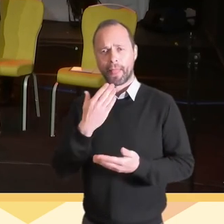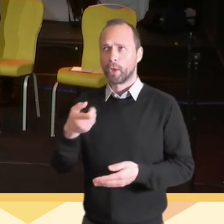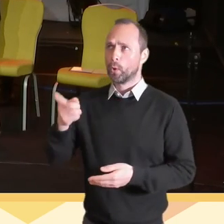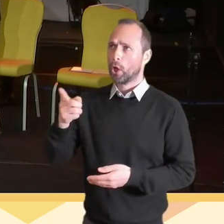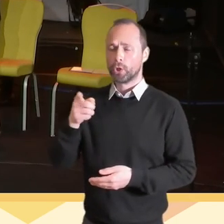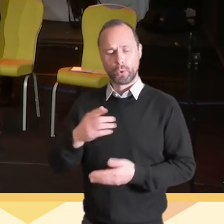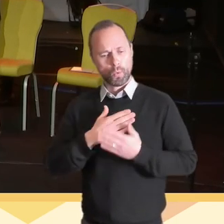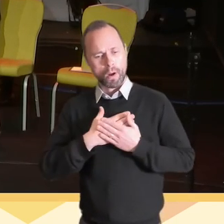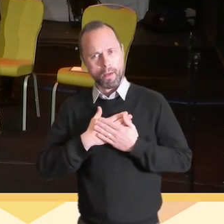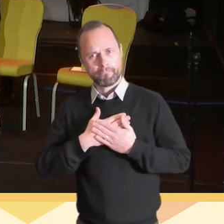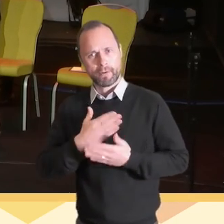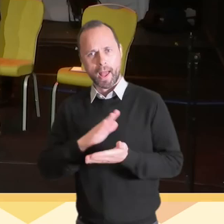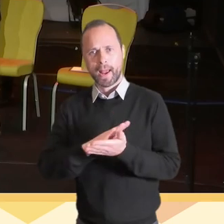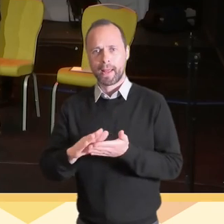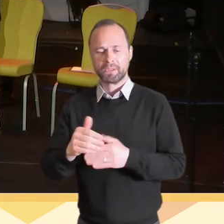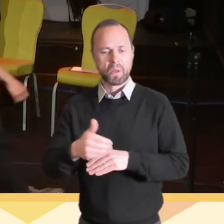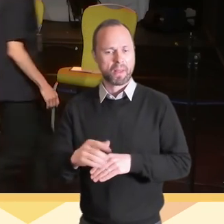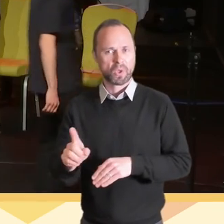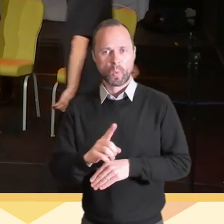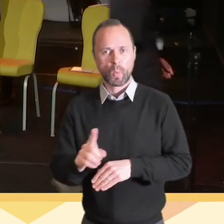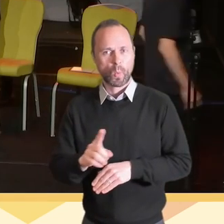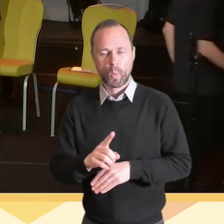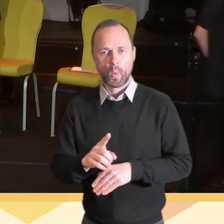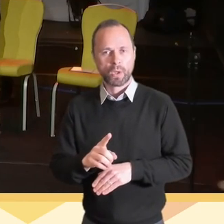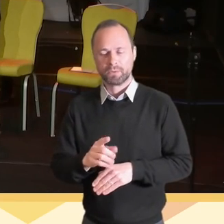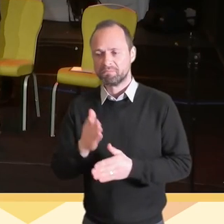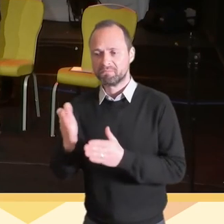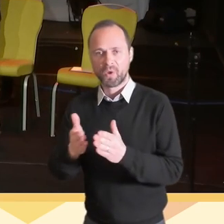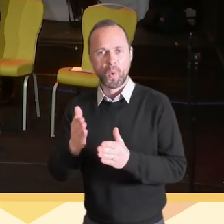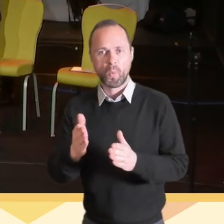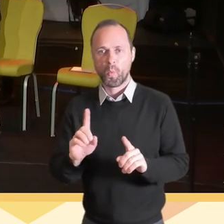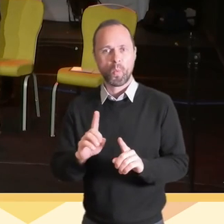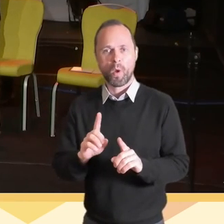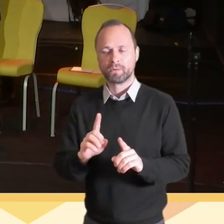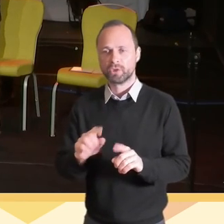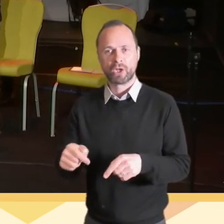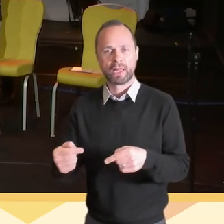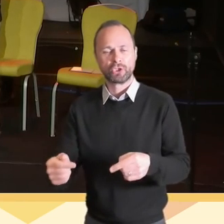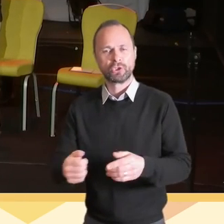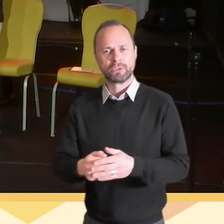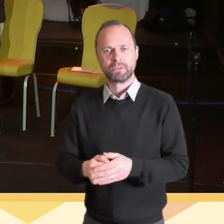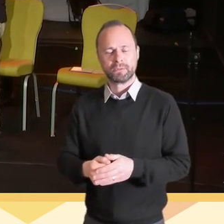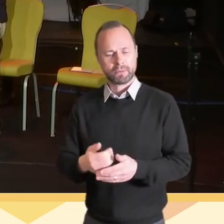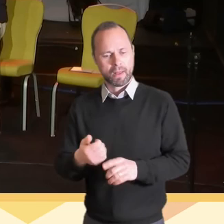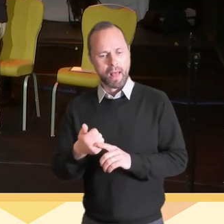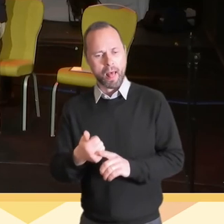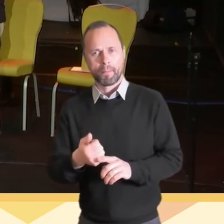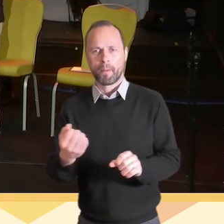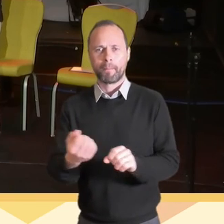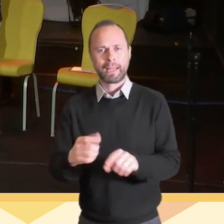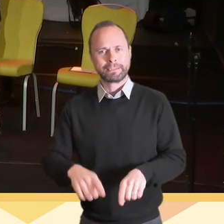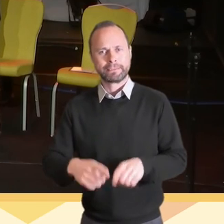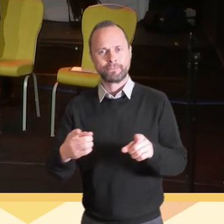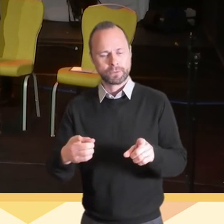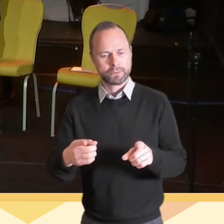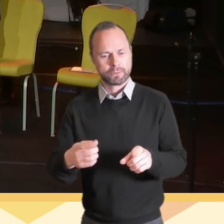no matter where she is or what she has to face. You will be with her. Please help her make a difference and get more people to turn to